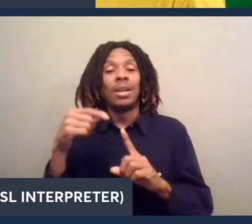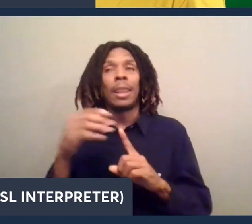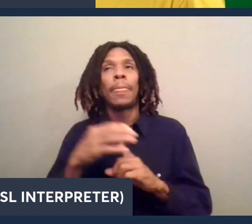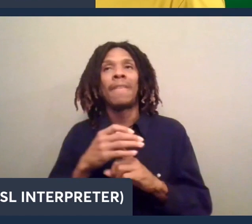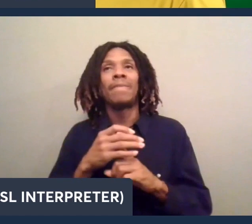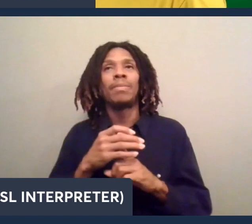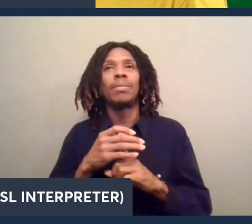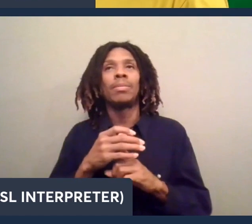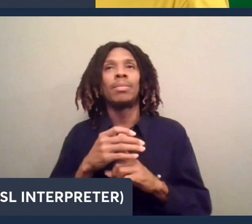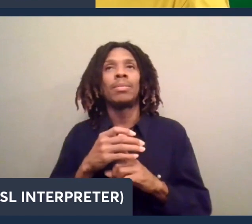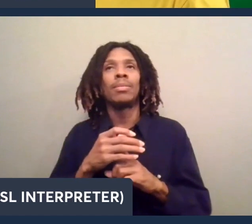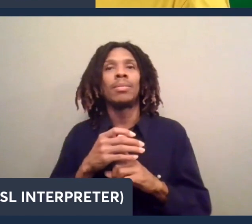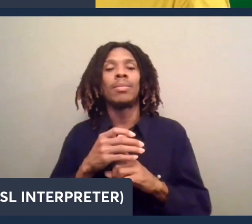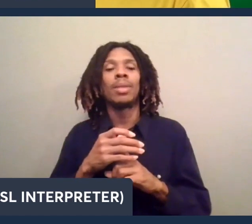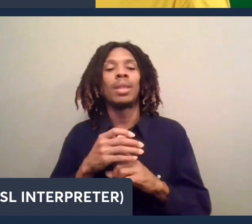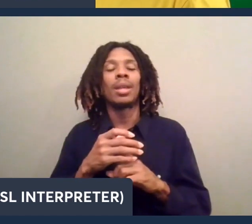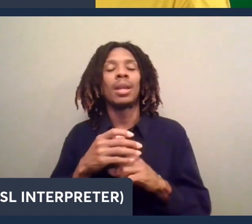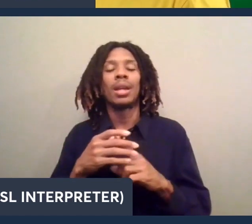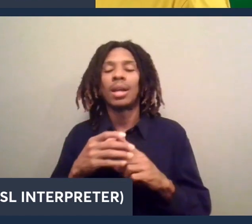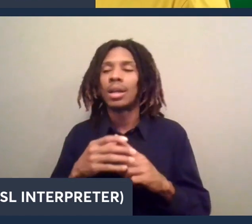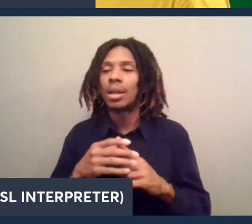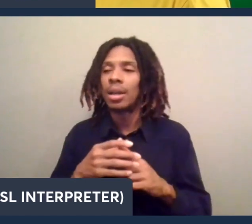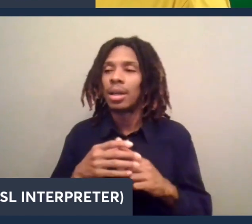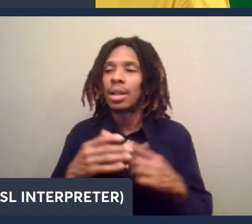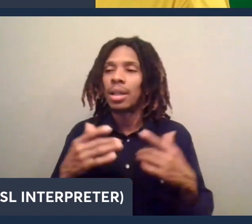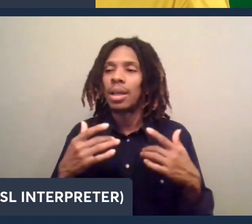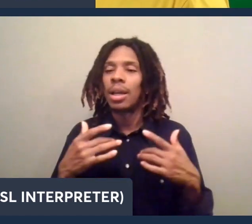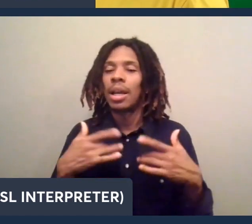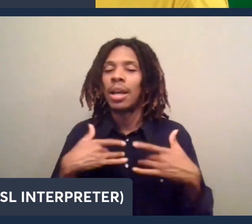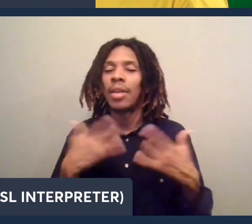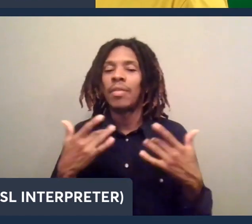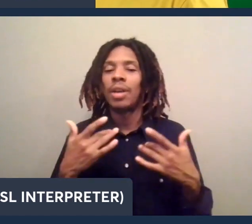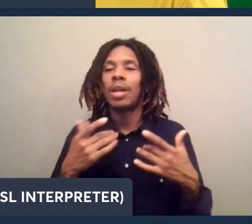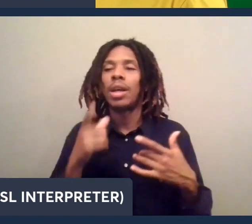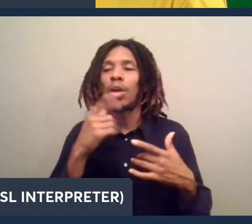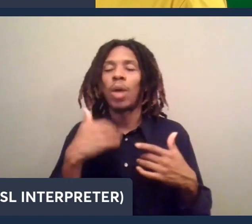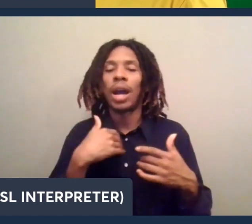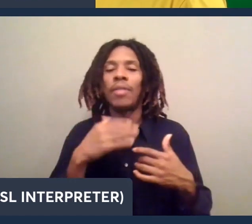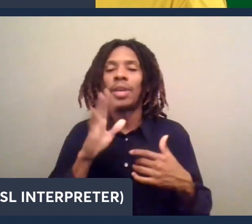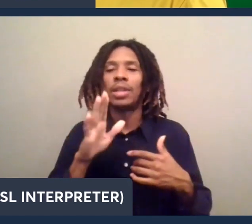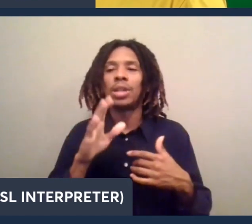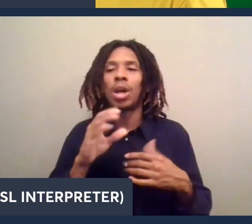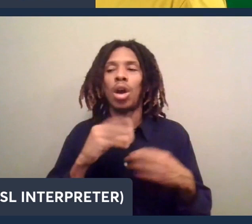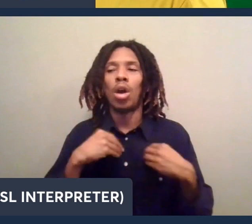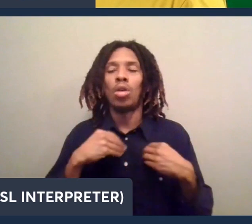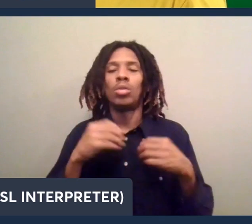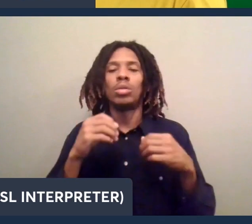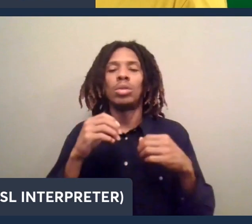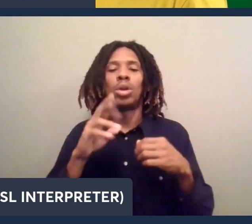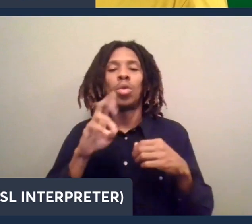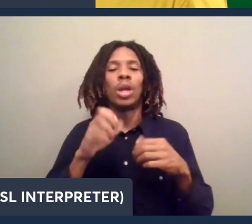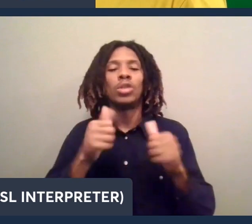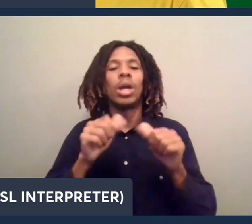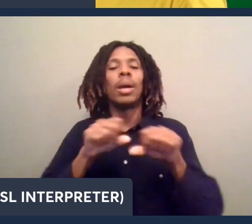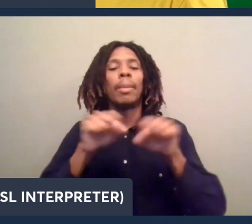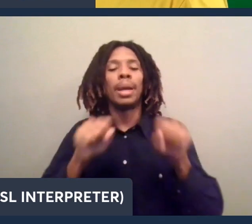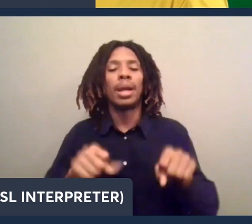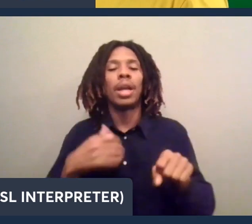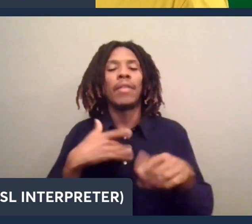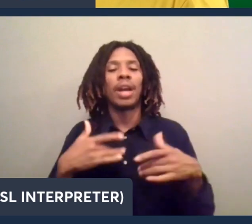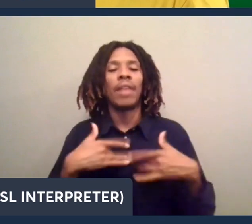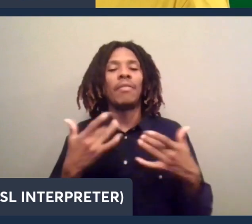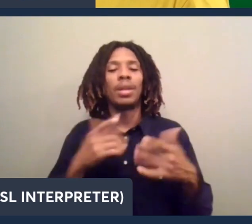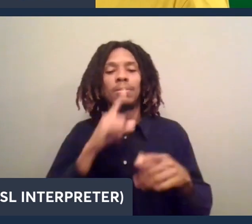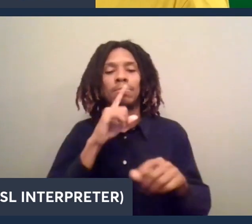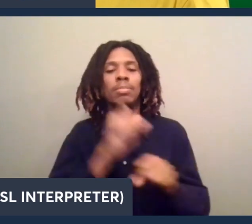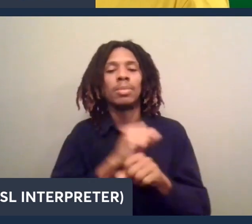not, events that are not lossy. So it'll have its own retry mechanism. So you always have an event that gets delivered at